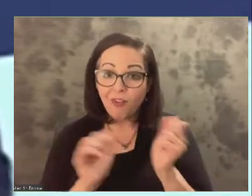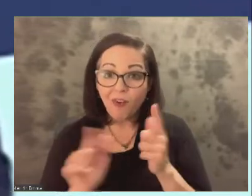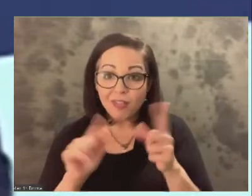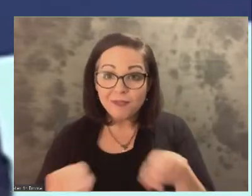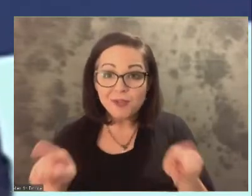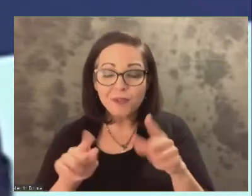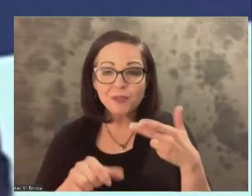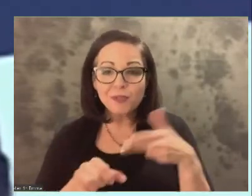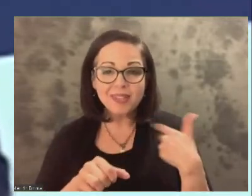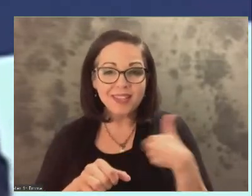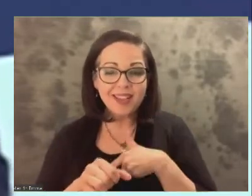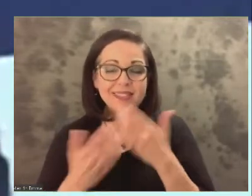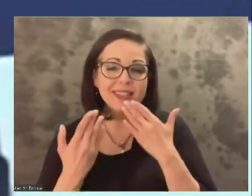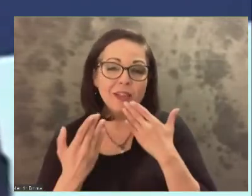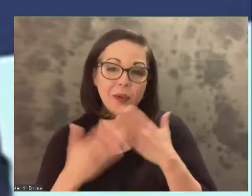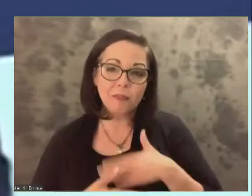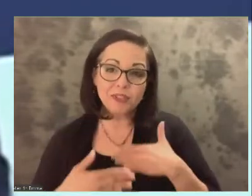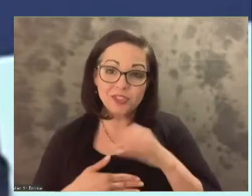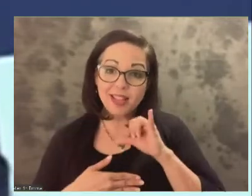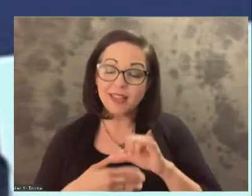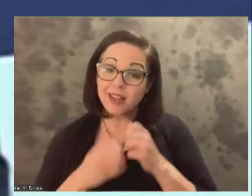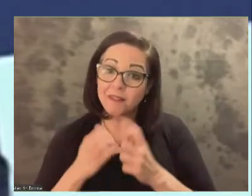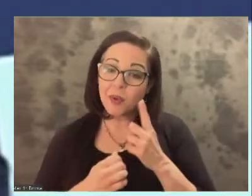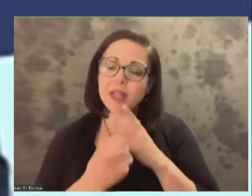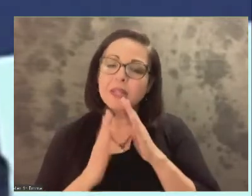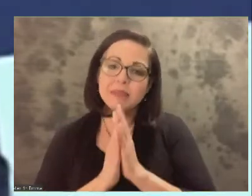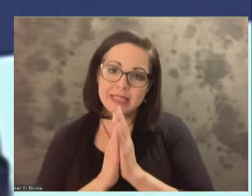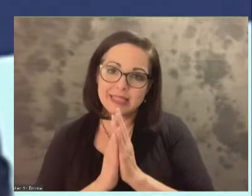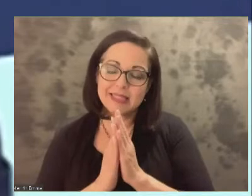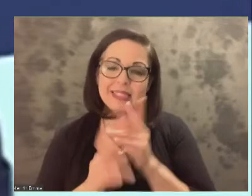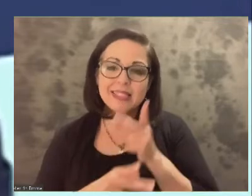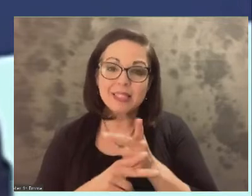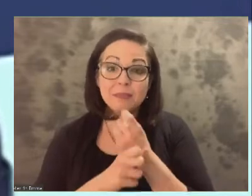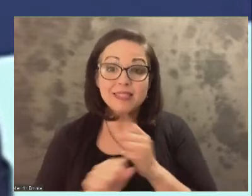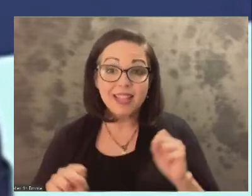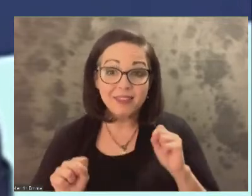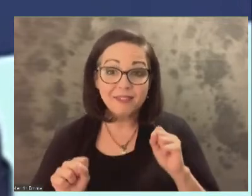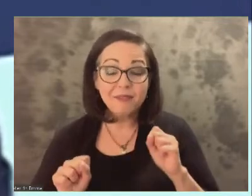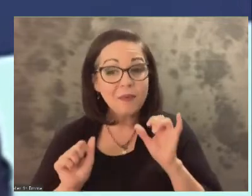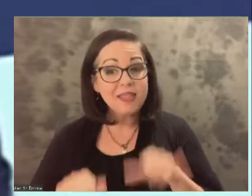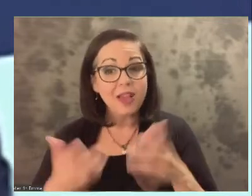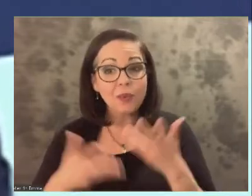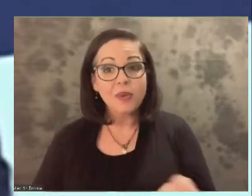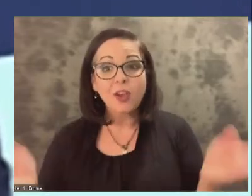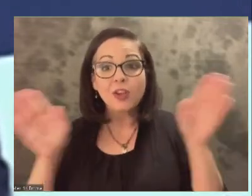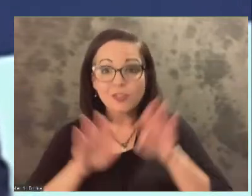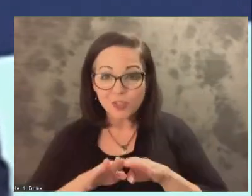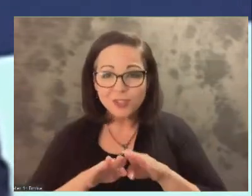joining. Much appreciated, everybody. Please be safe. And with that, we are adjourned.